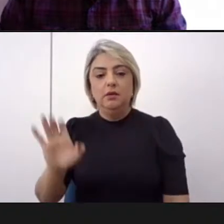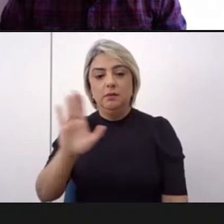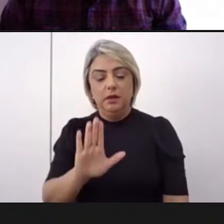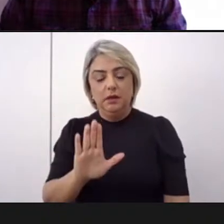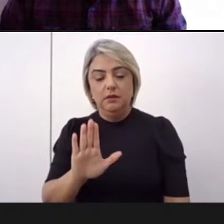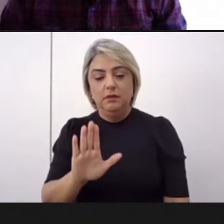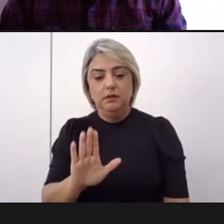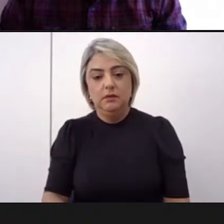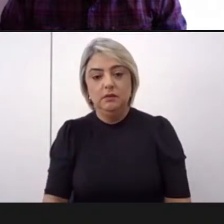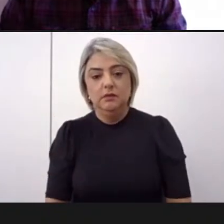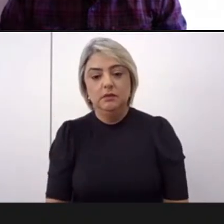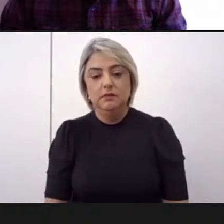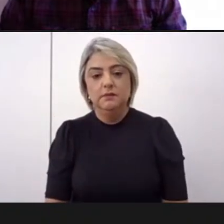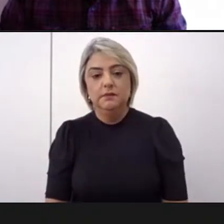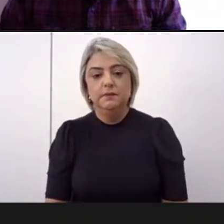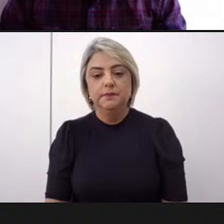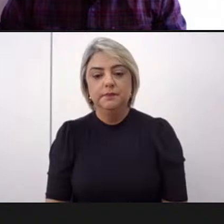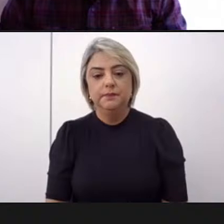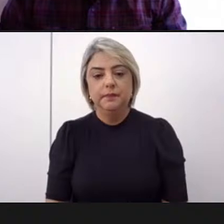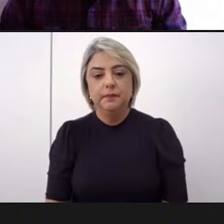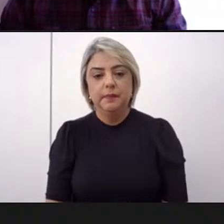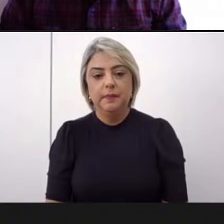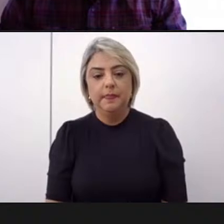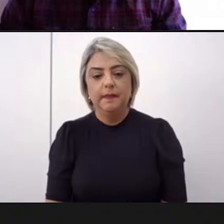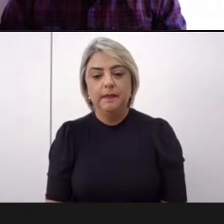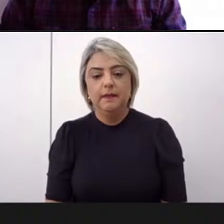is superior to French law.